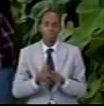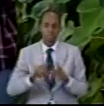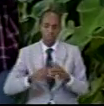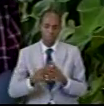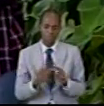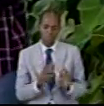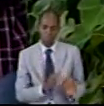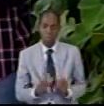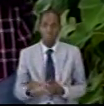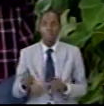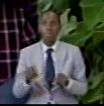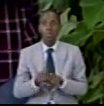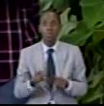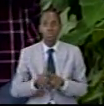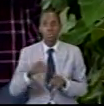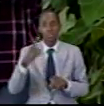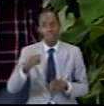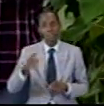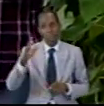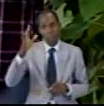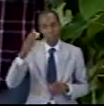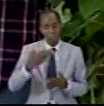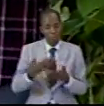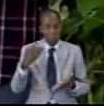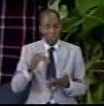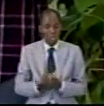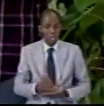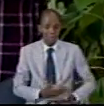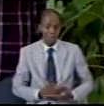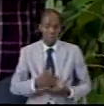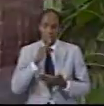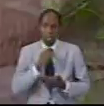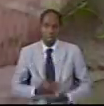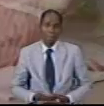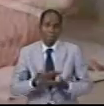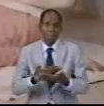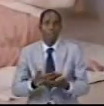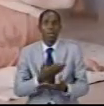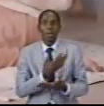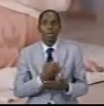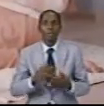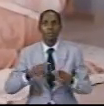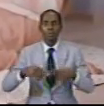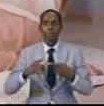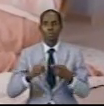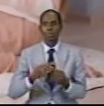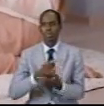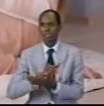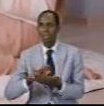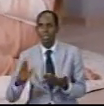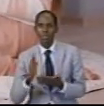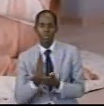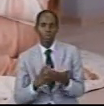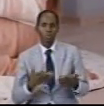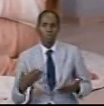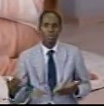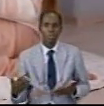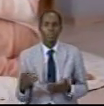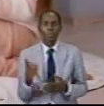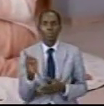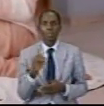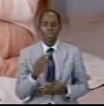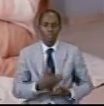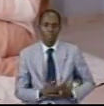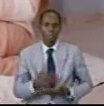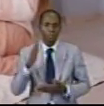adjust even before that child is born. And then they begin to, you know, clear some things from over there where the baby will be